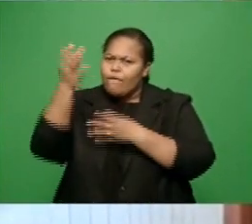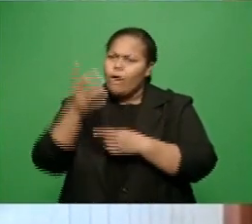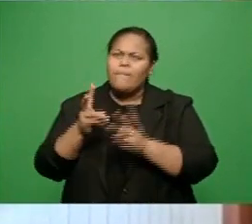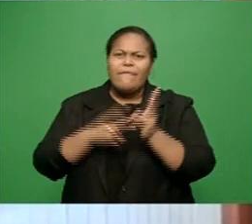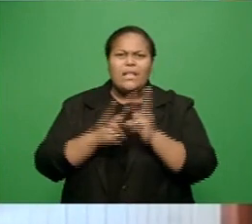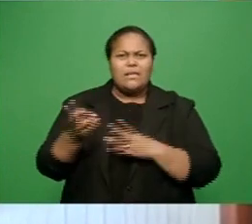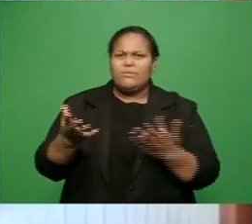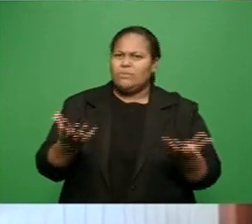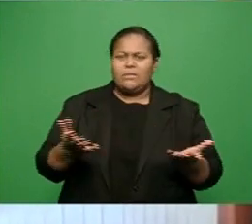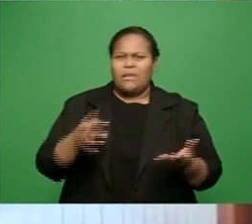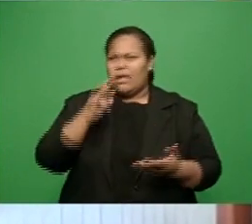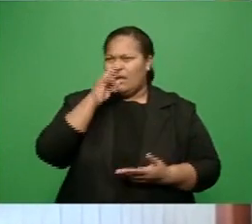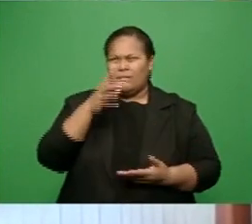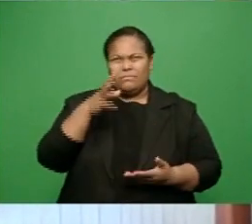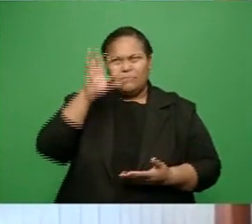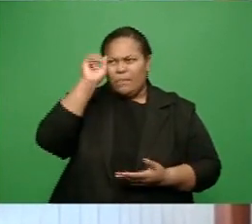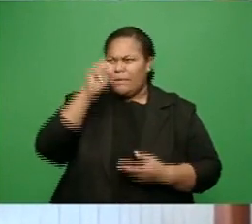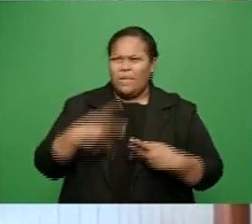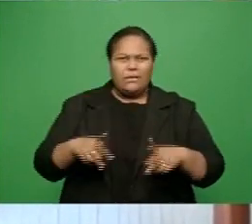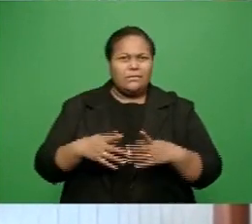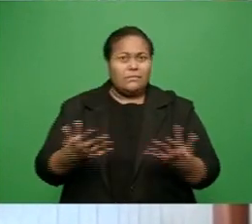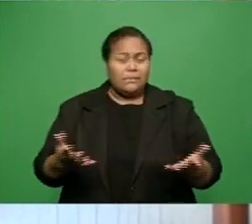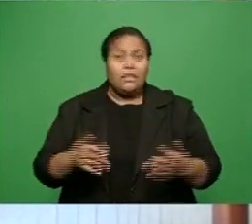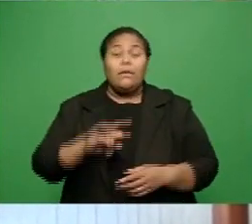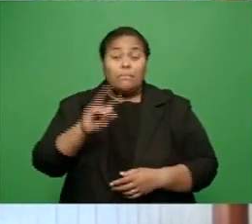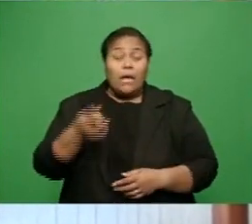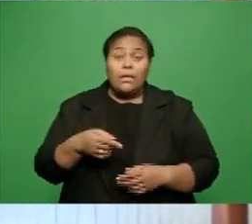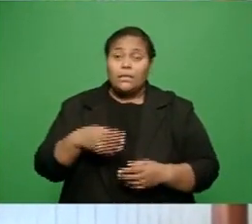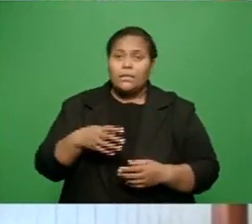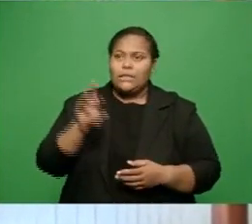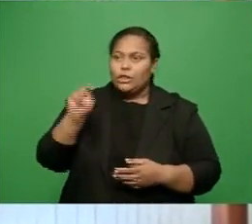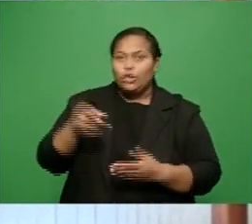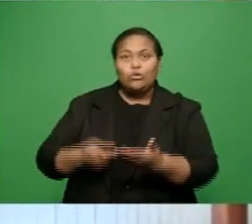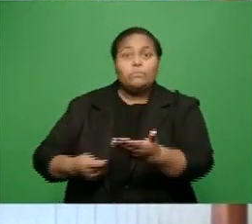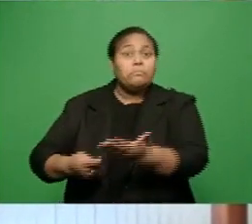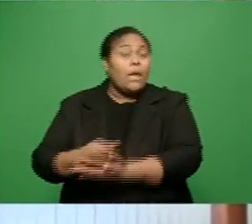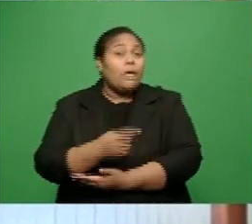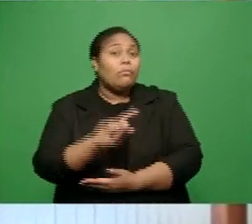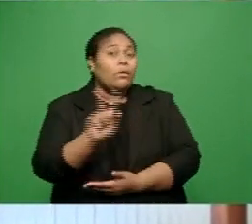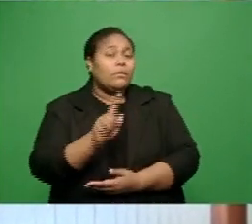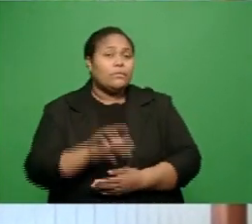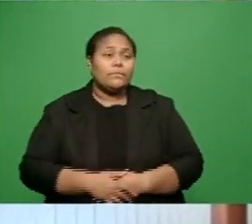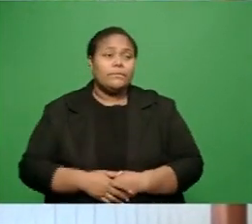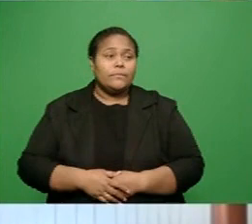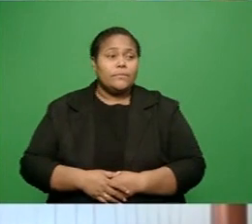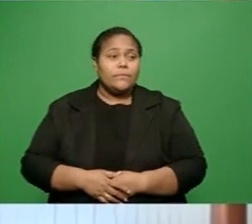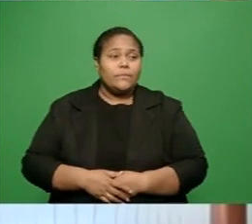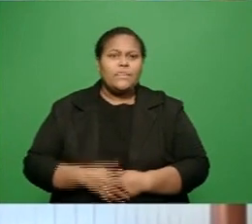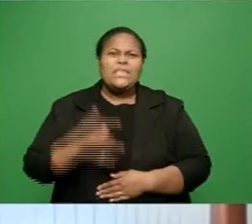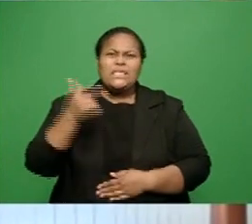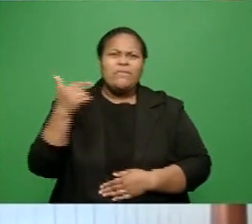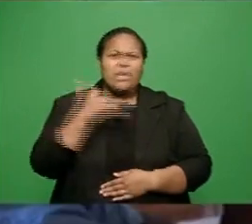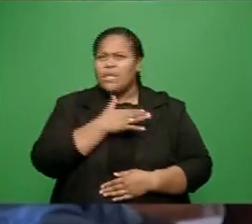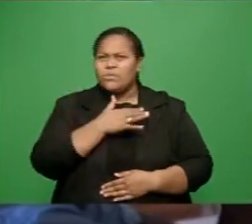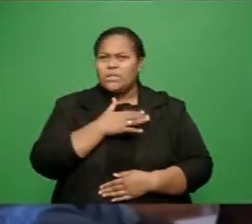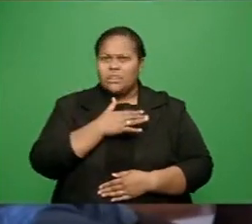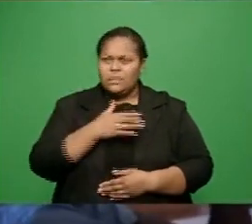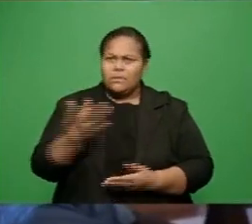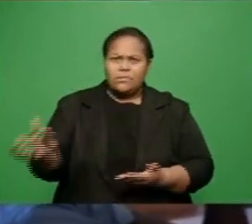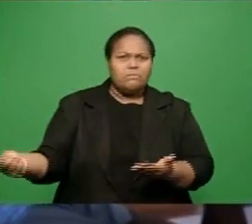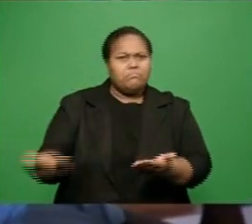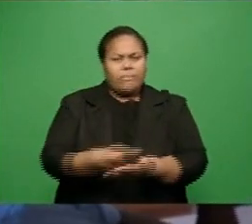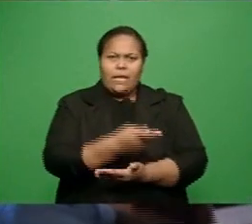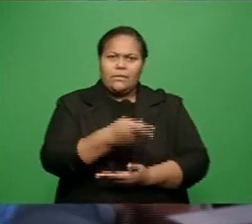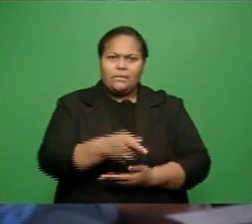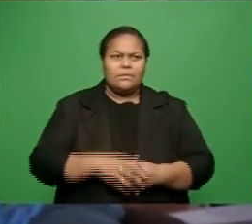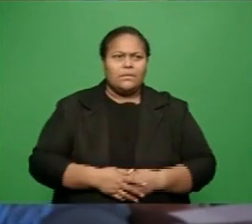name of the village, saying that they need to pay, only thing they need to do is to give 700 or something like that.